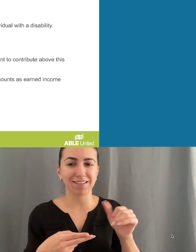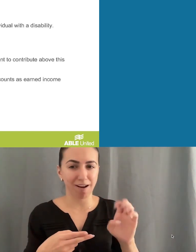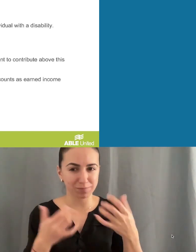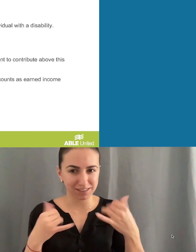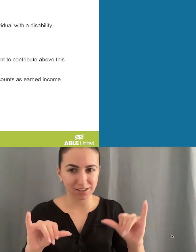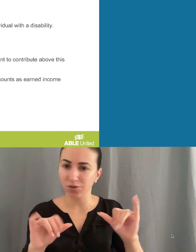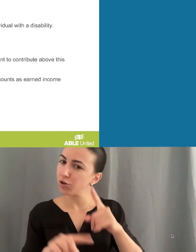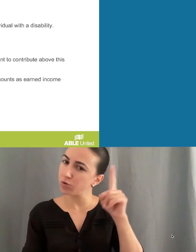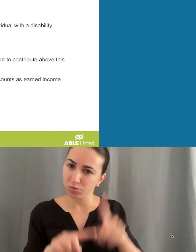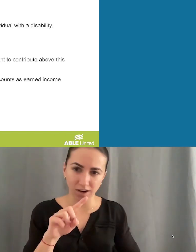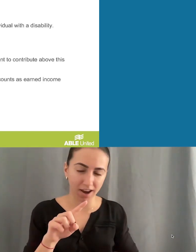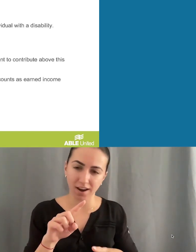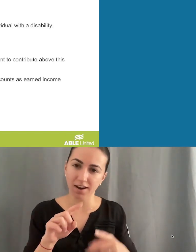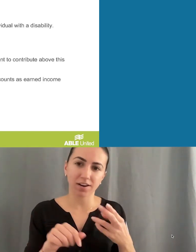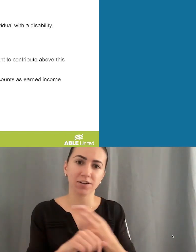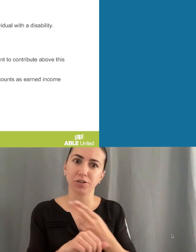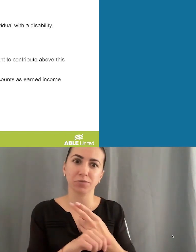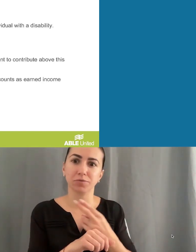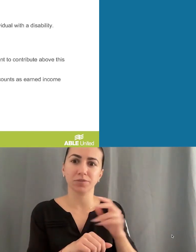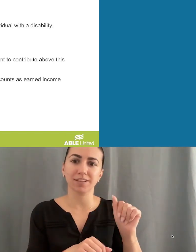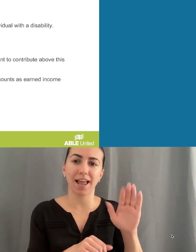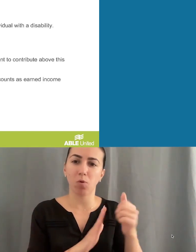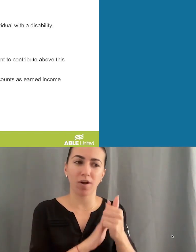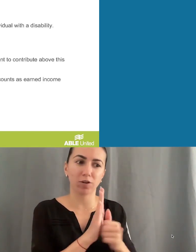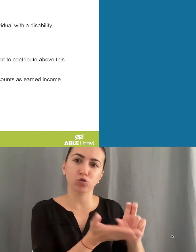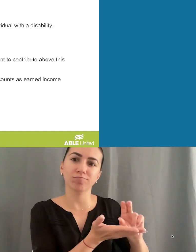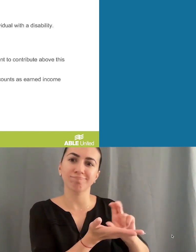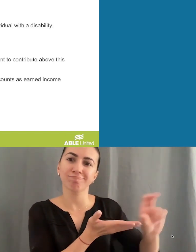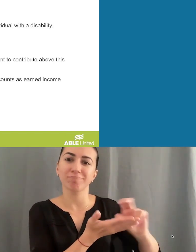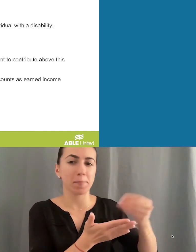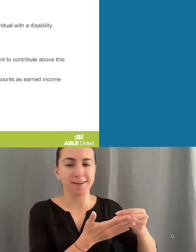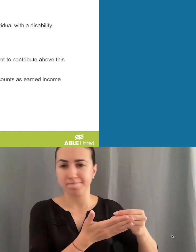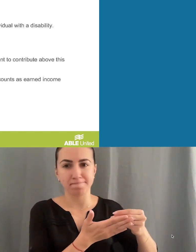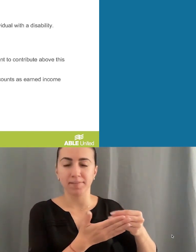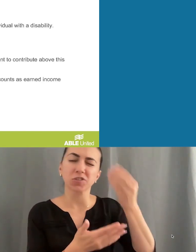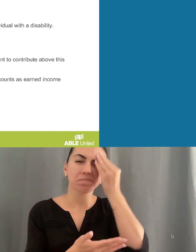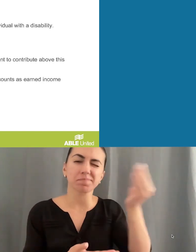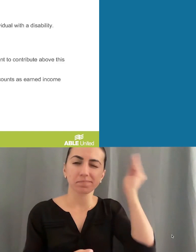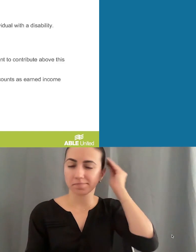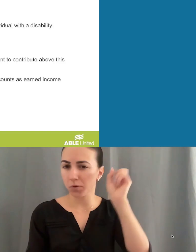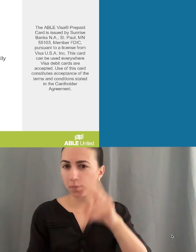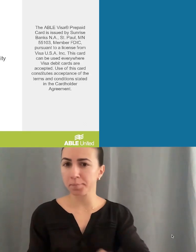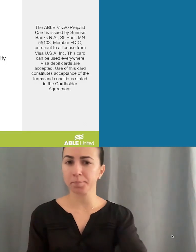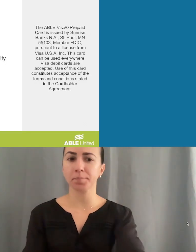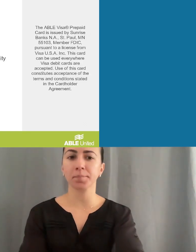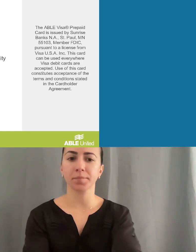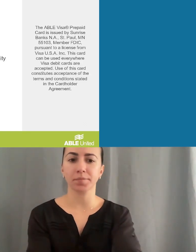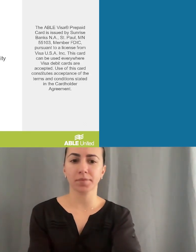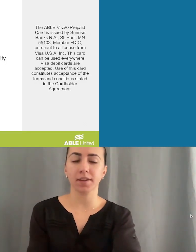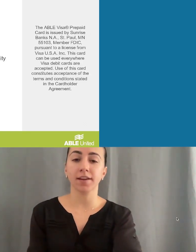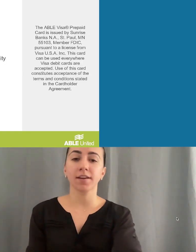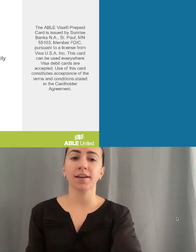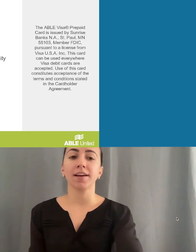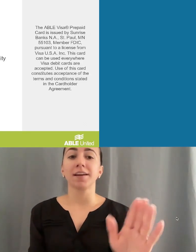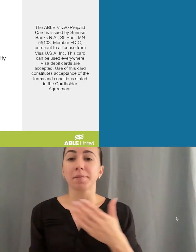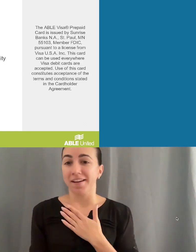ABLE account can't be used to shelter that income. So something important to think about. Now, this next section is